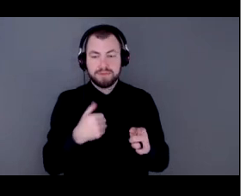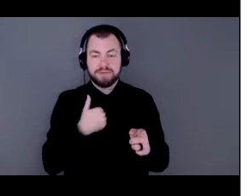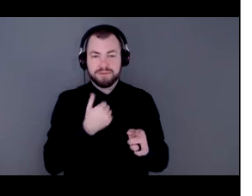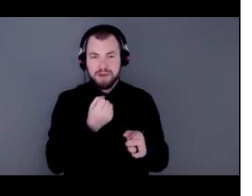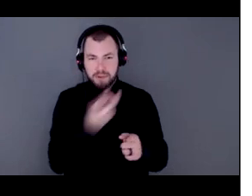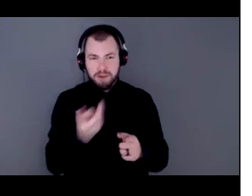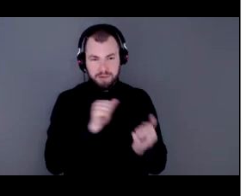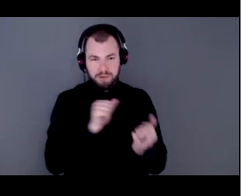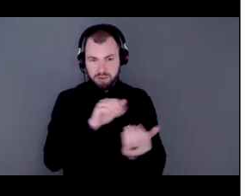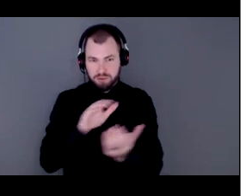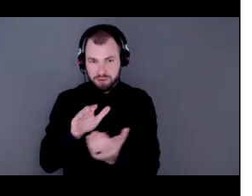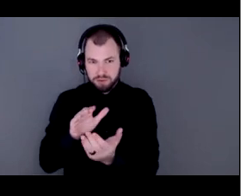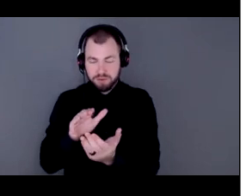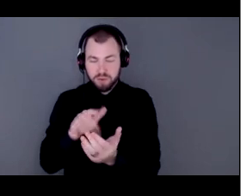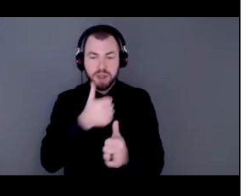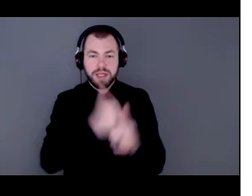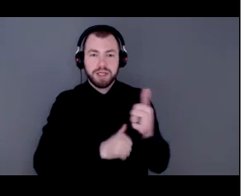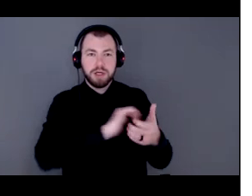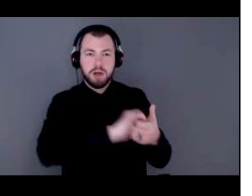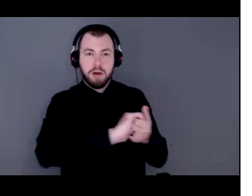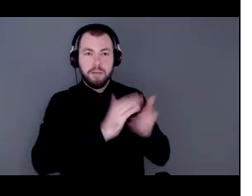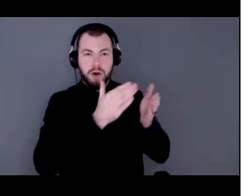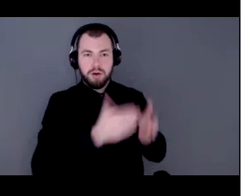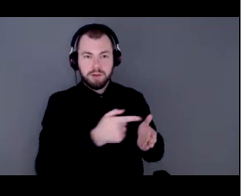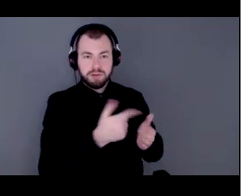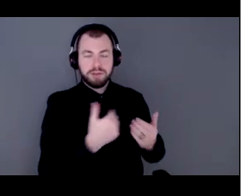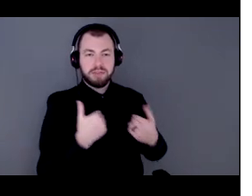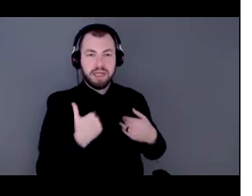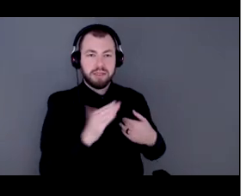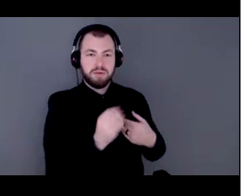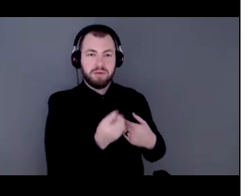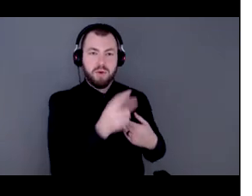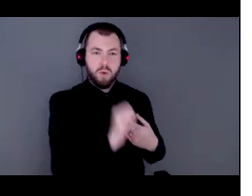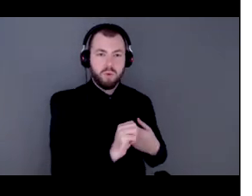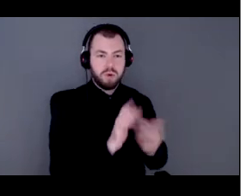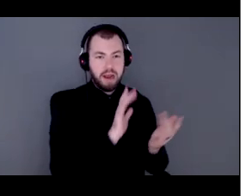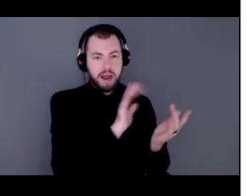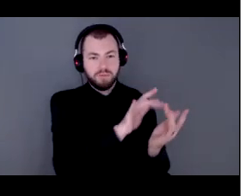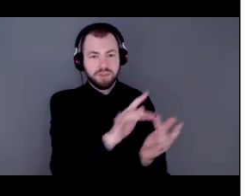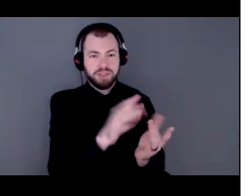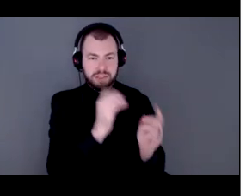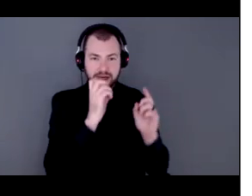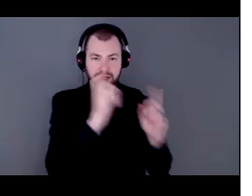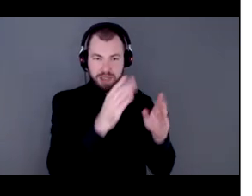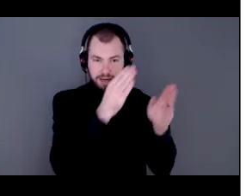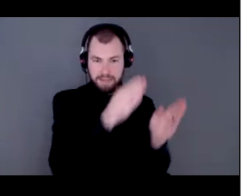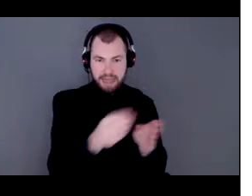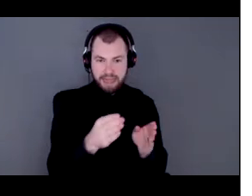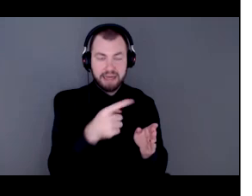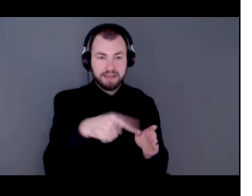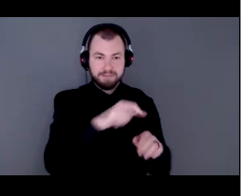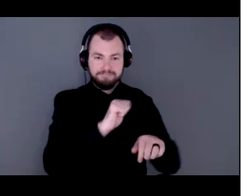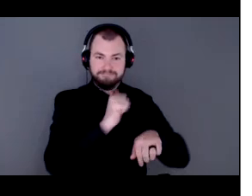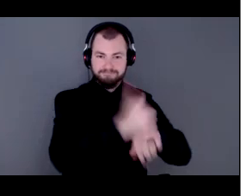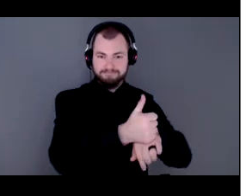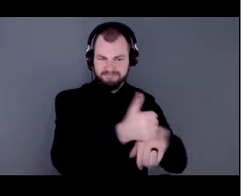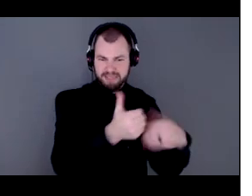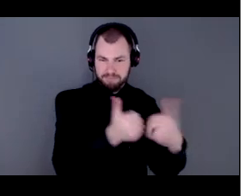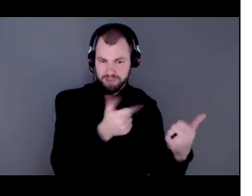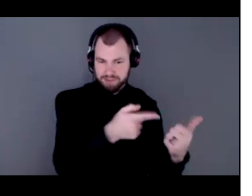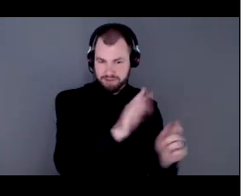each partner has their own outreach and education plan that they're implementing separately. But then we also